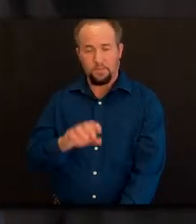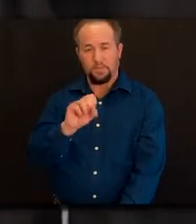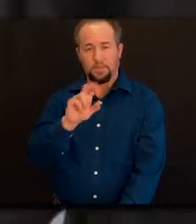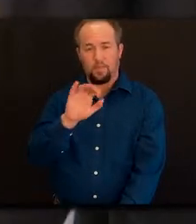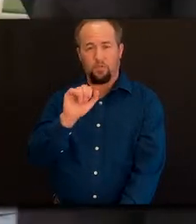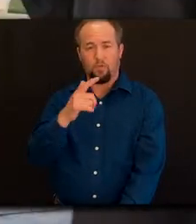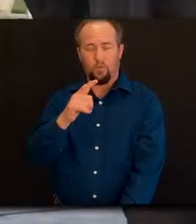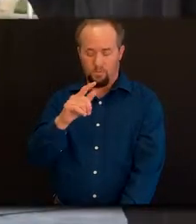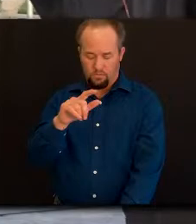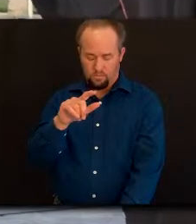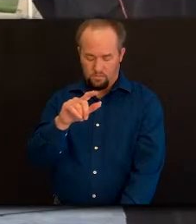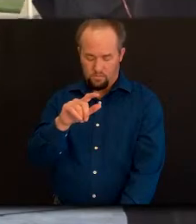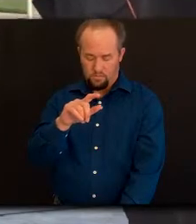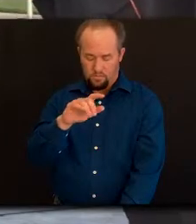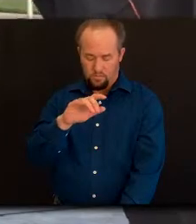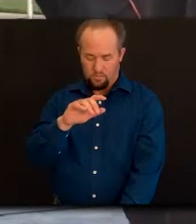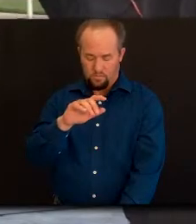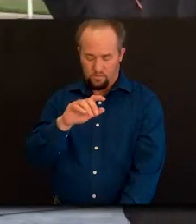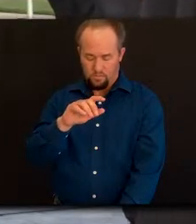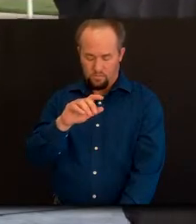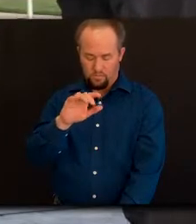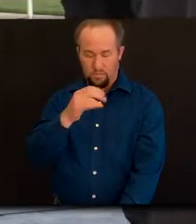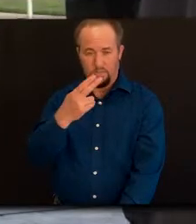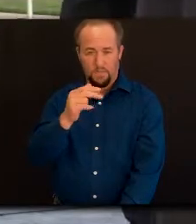Samuel Richard G. Hansen.